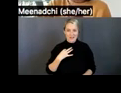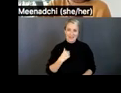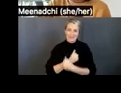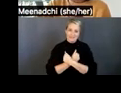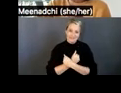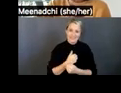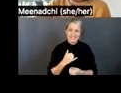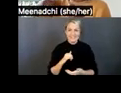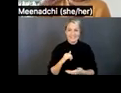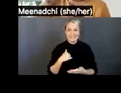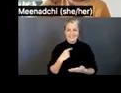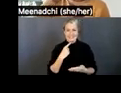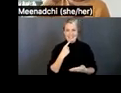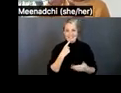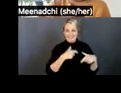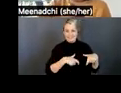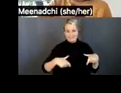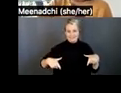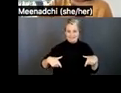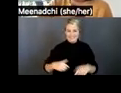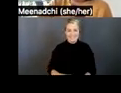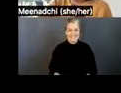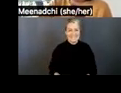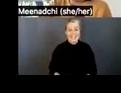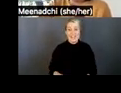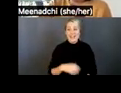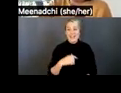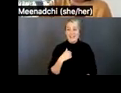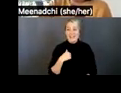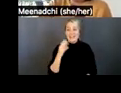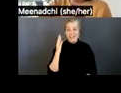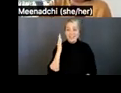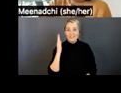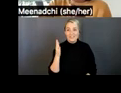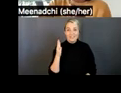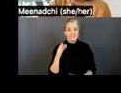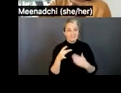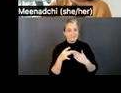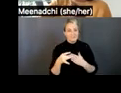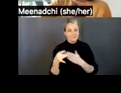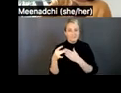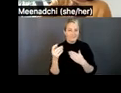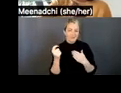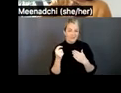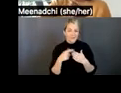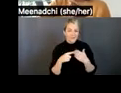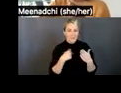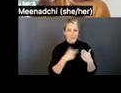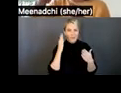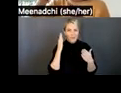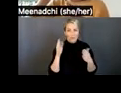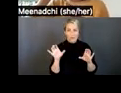that says Habibi Mon Amour. So I'm going to take us into a little bit of what we're going to be doing